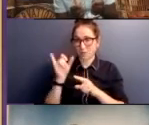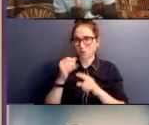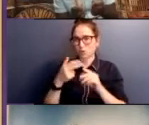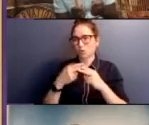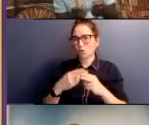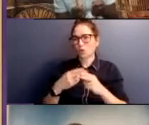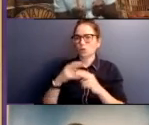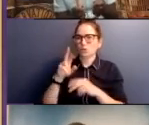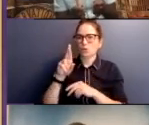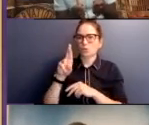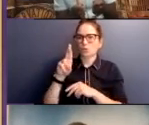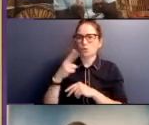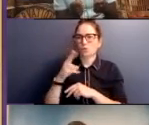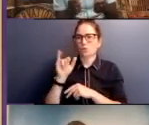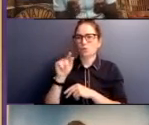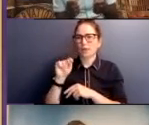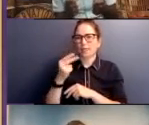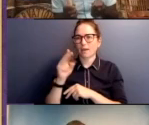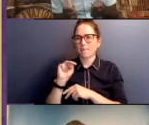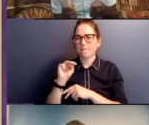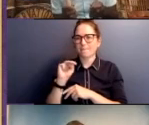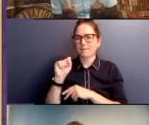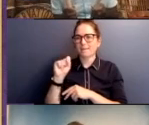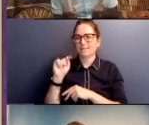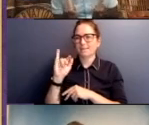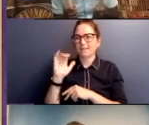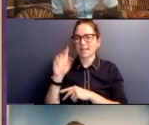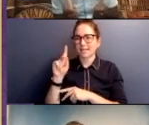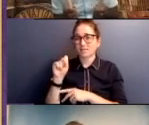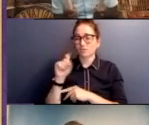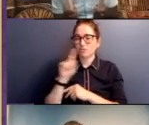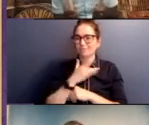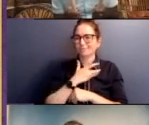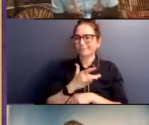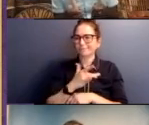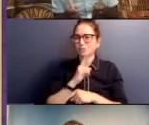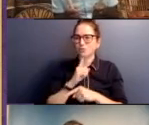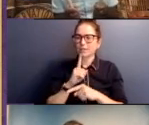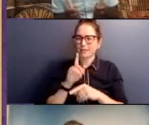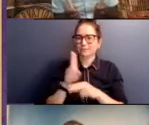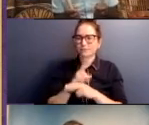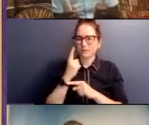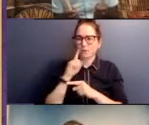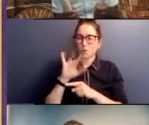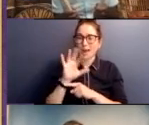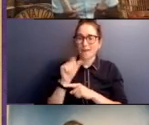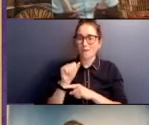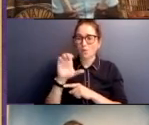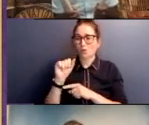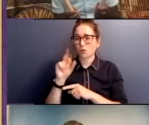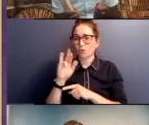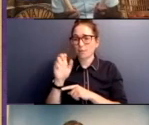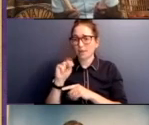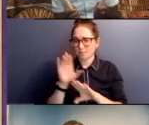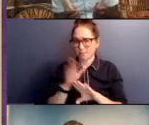rhythm sticks, right? And they're the basis of a lot of Afro-Caribbean rhythms. You can hear it in almost any